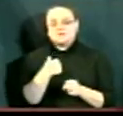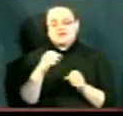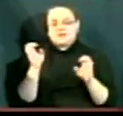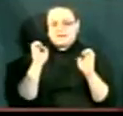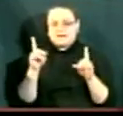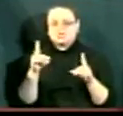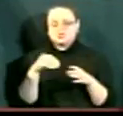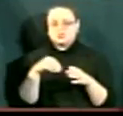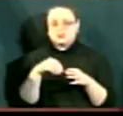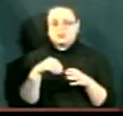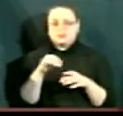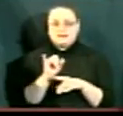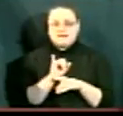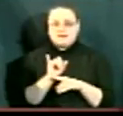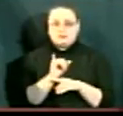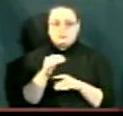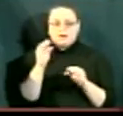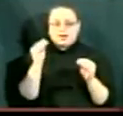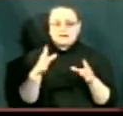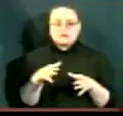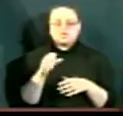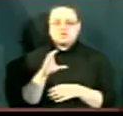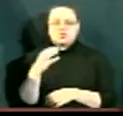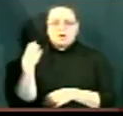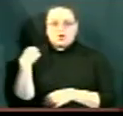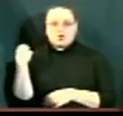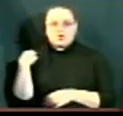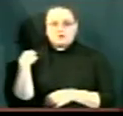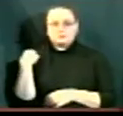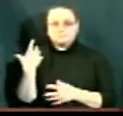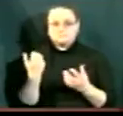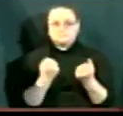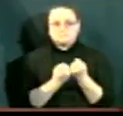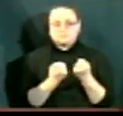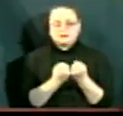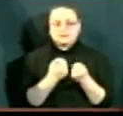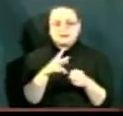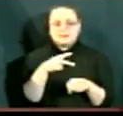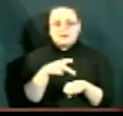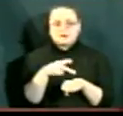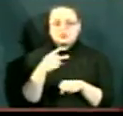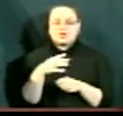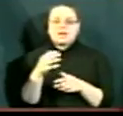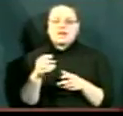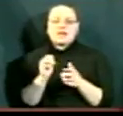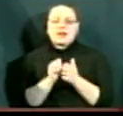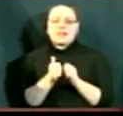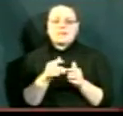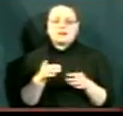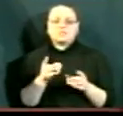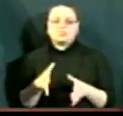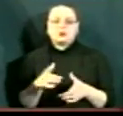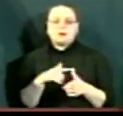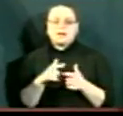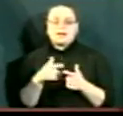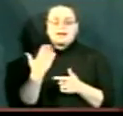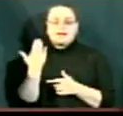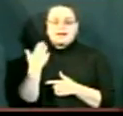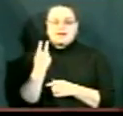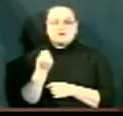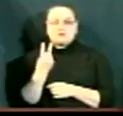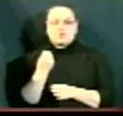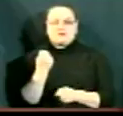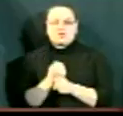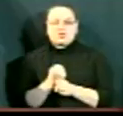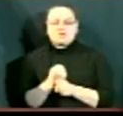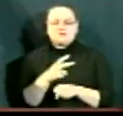education industry as a teacher, a coach, assistant principal, an athletic director, and the last 12 years